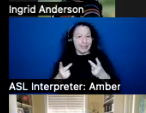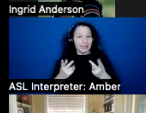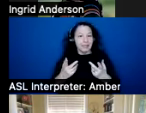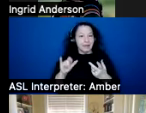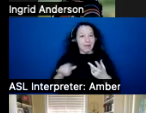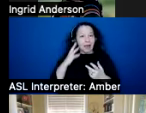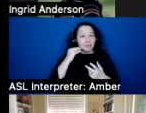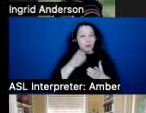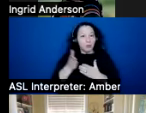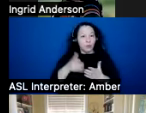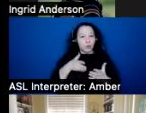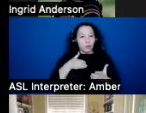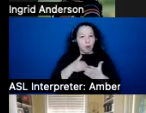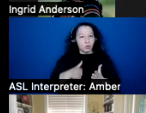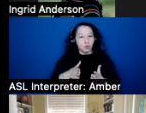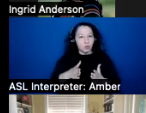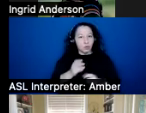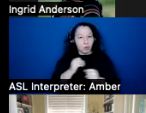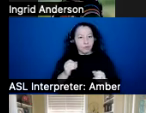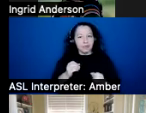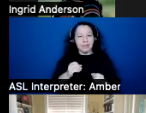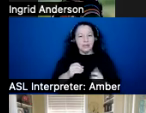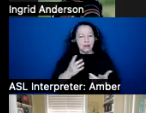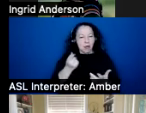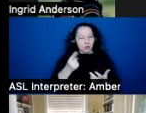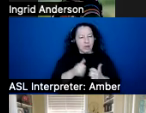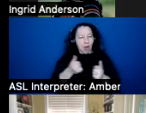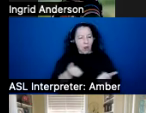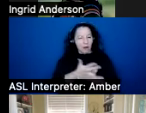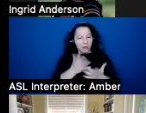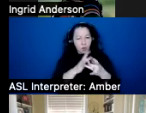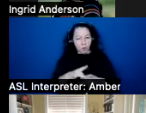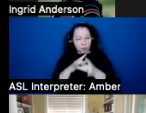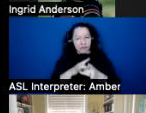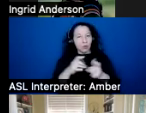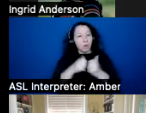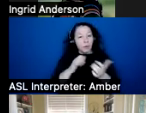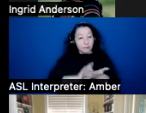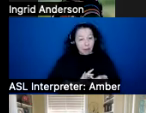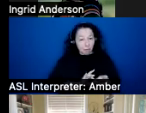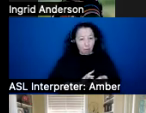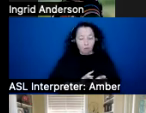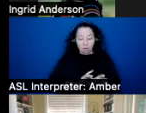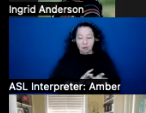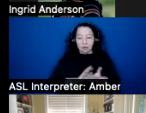office, and kind of how everything worked together with medical. And